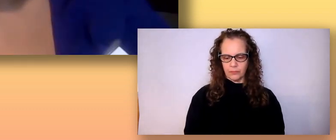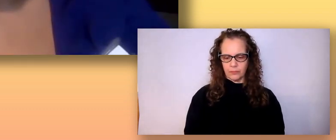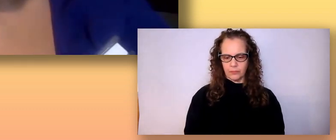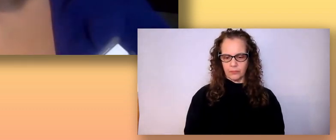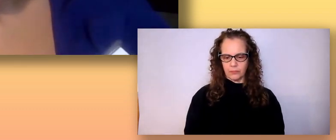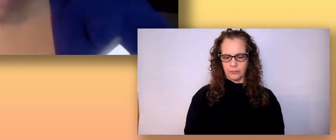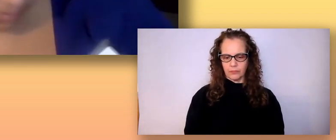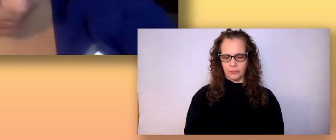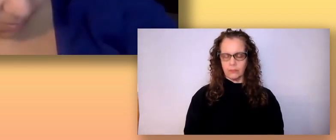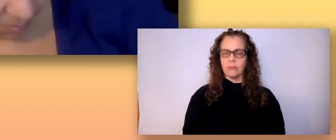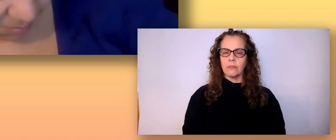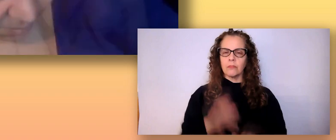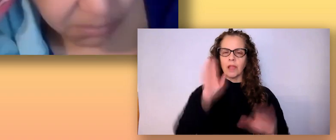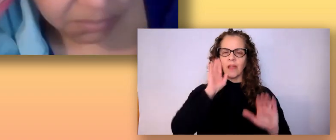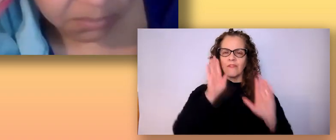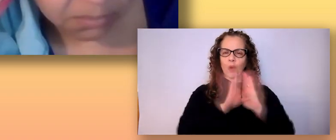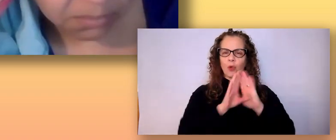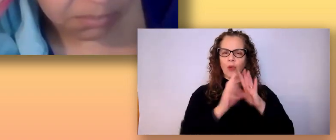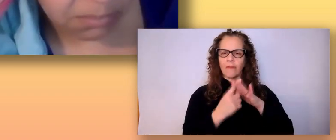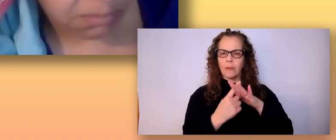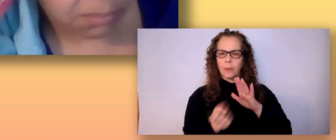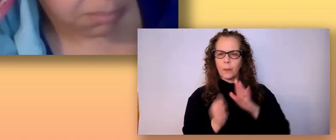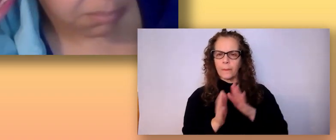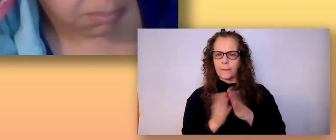A photograph falls out.